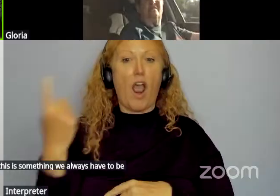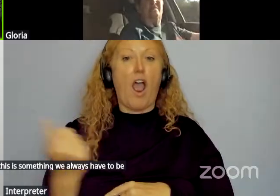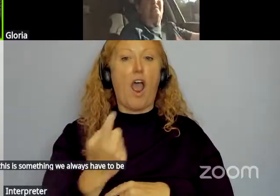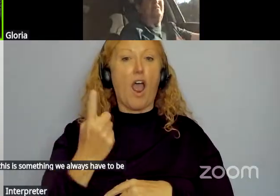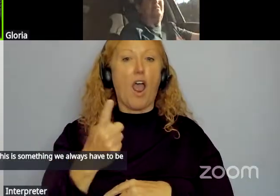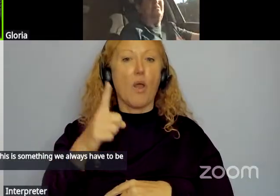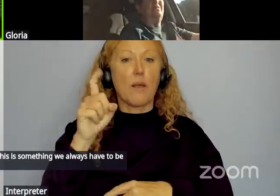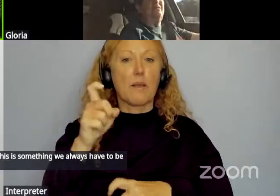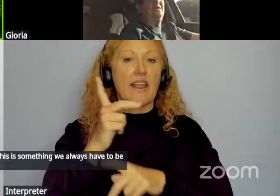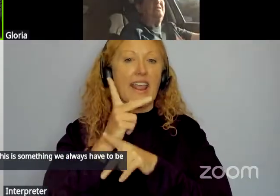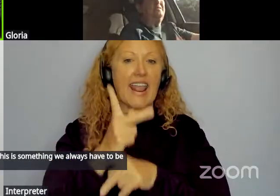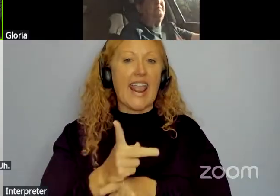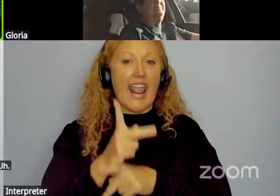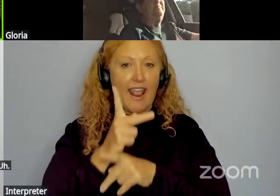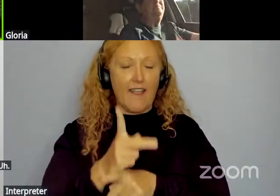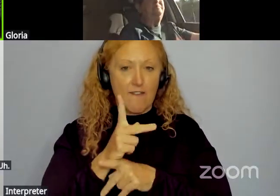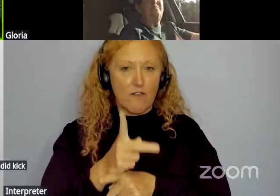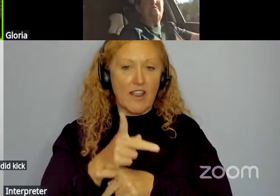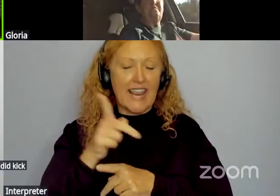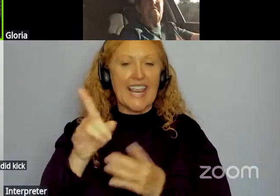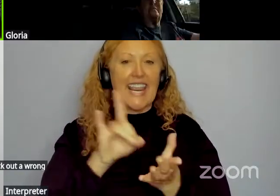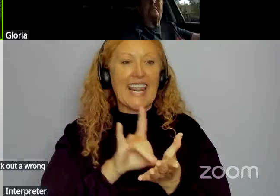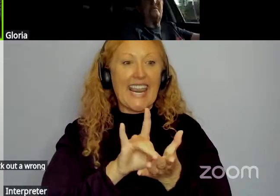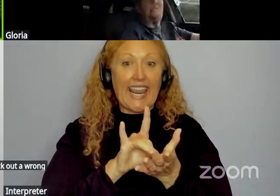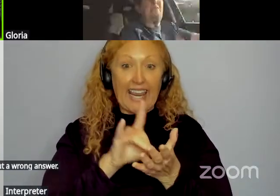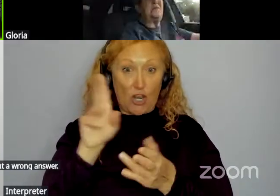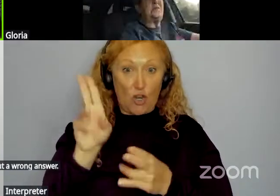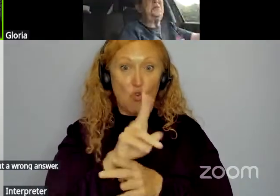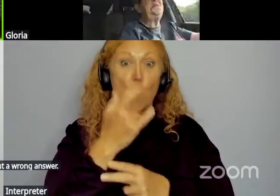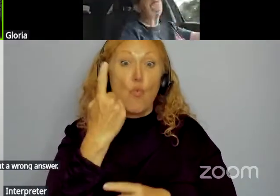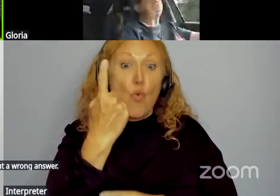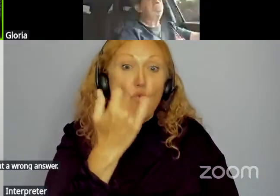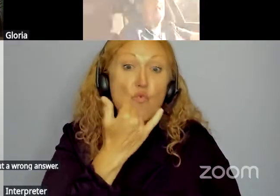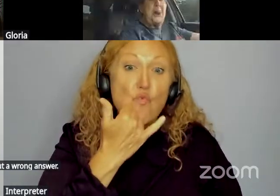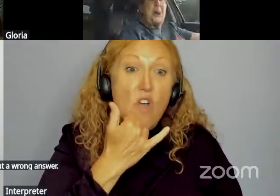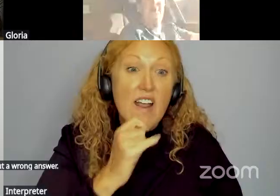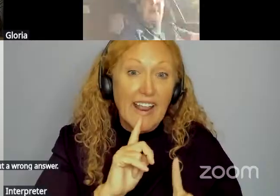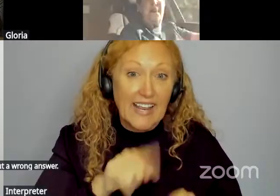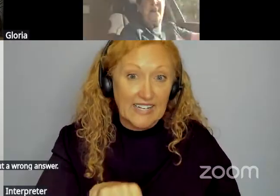with, it did kick out a wrong answer.